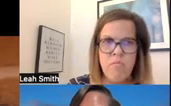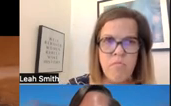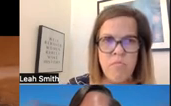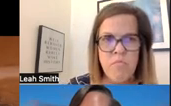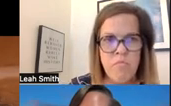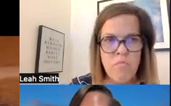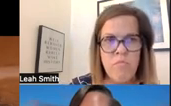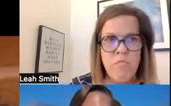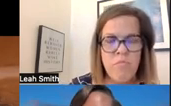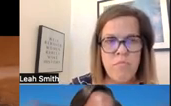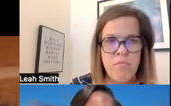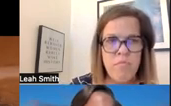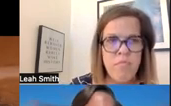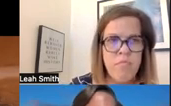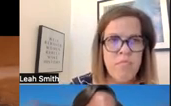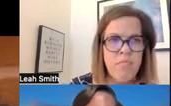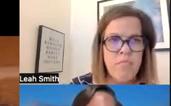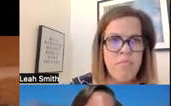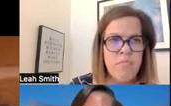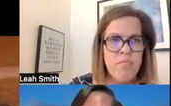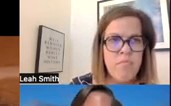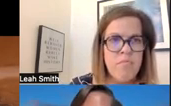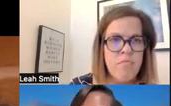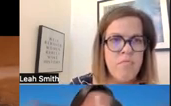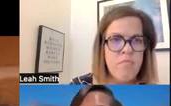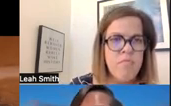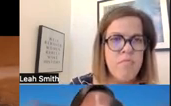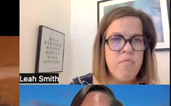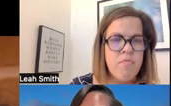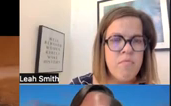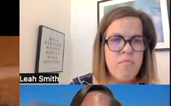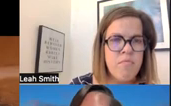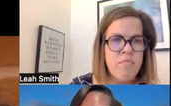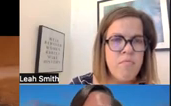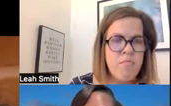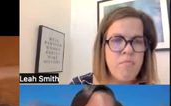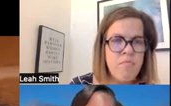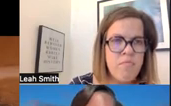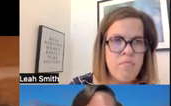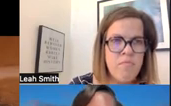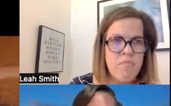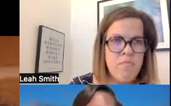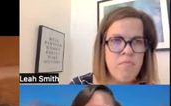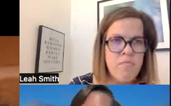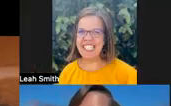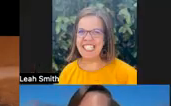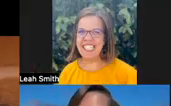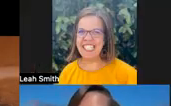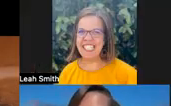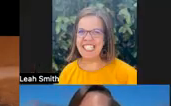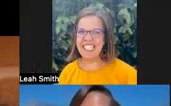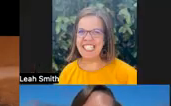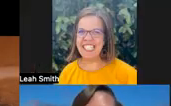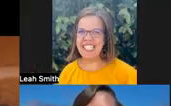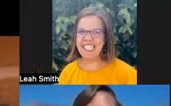how intersectionality, the framework, really applies to disability community and engagement. I have something that I